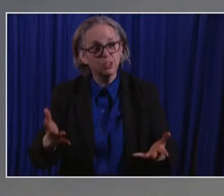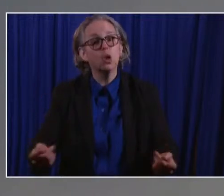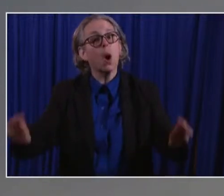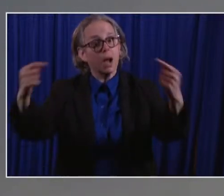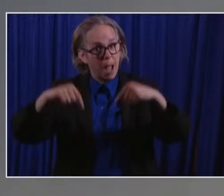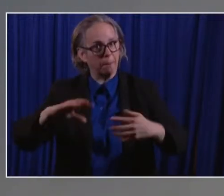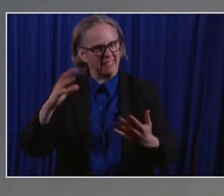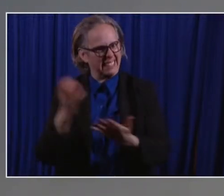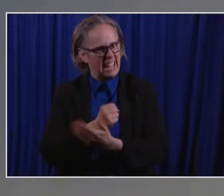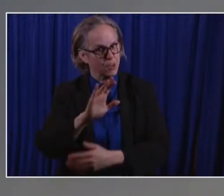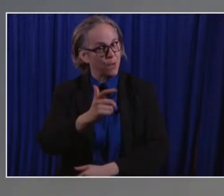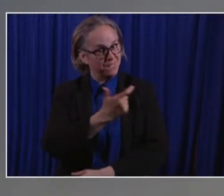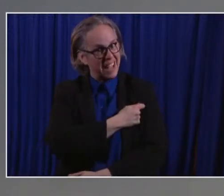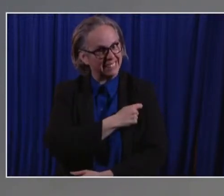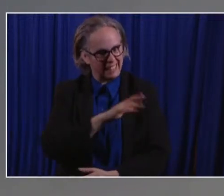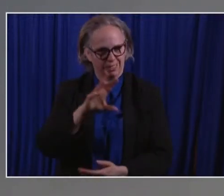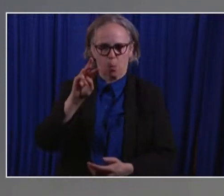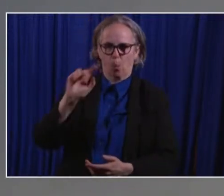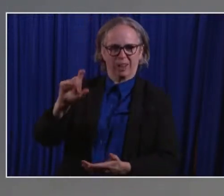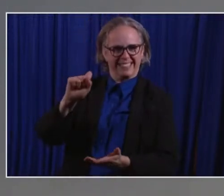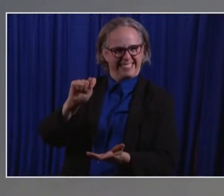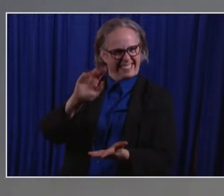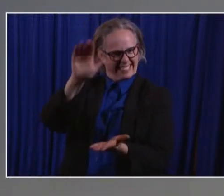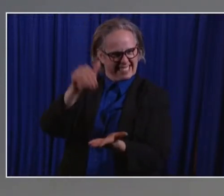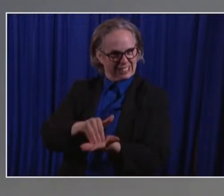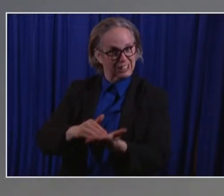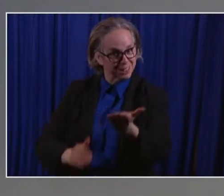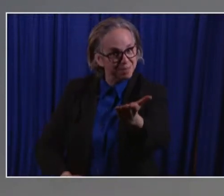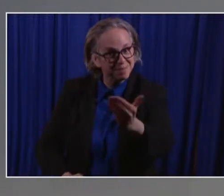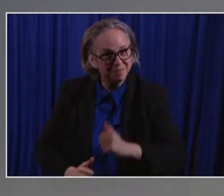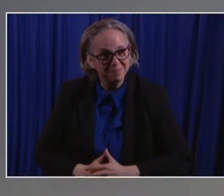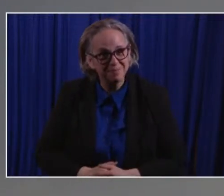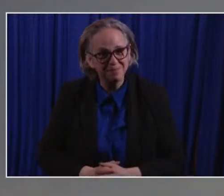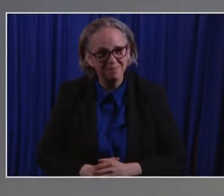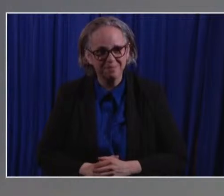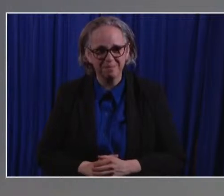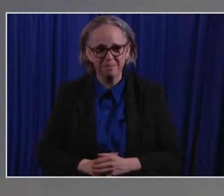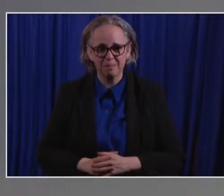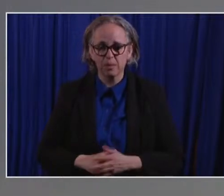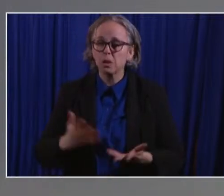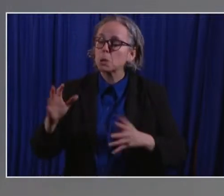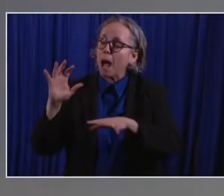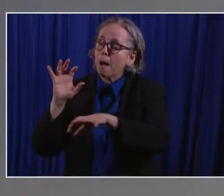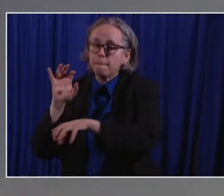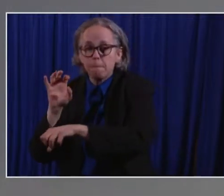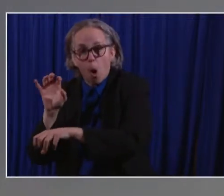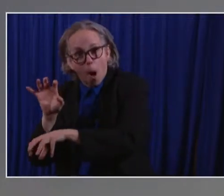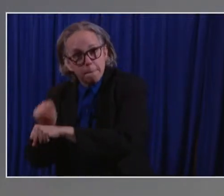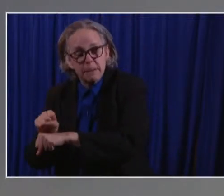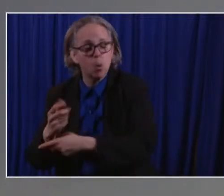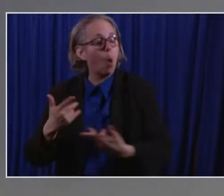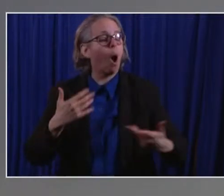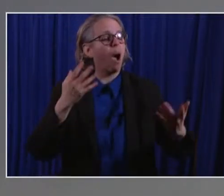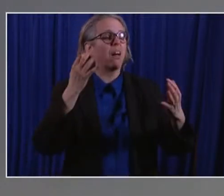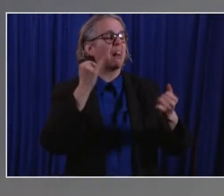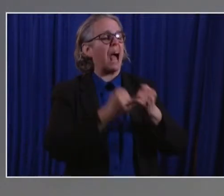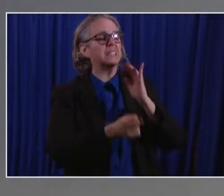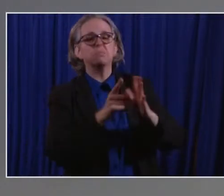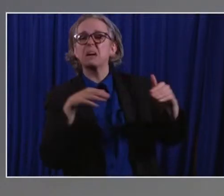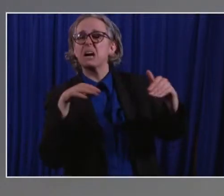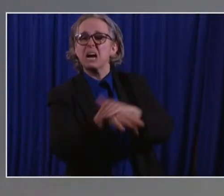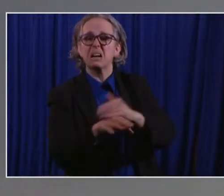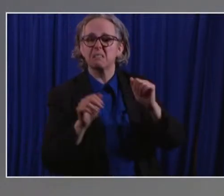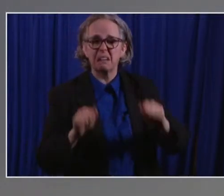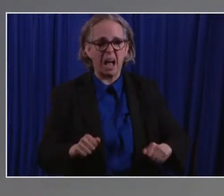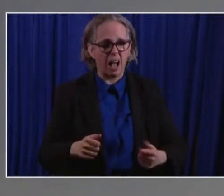it's so easy. You don't have to even make an appointment. You can just walk in. You can take your lunch break and